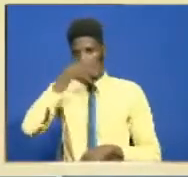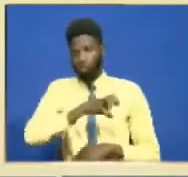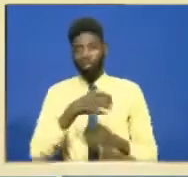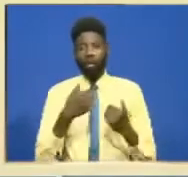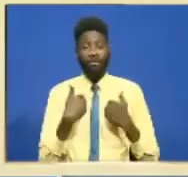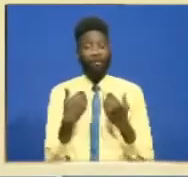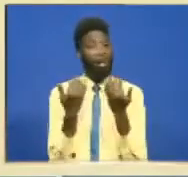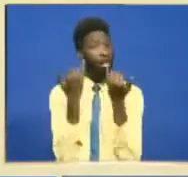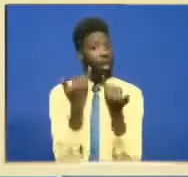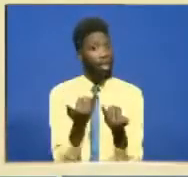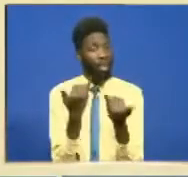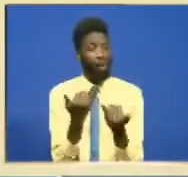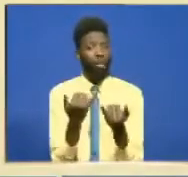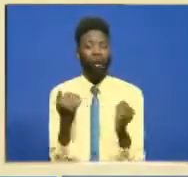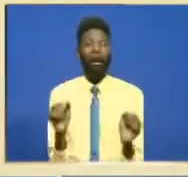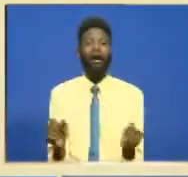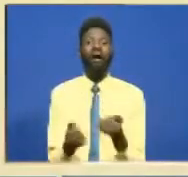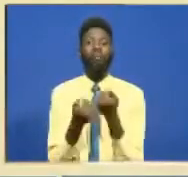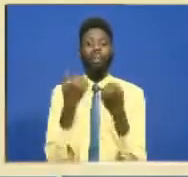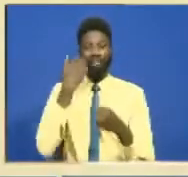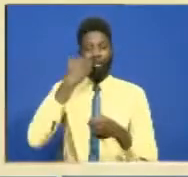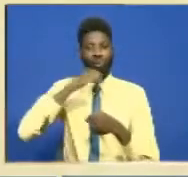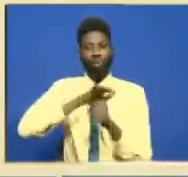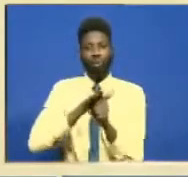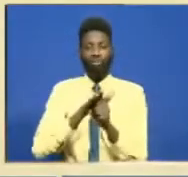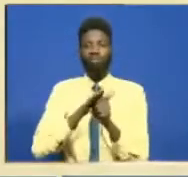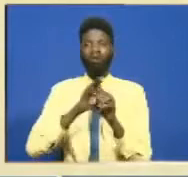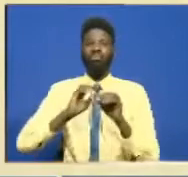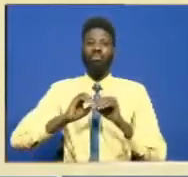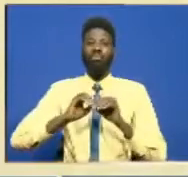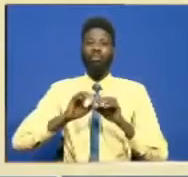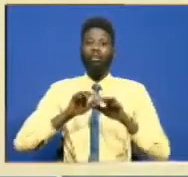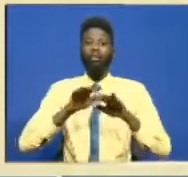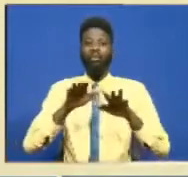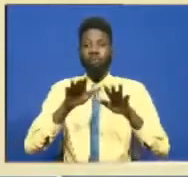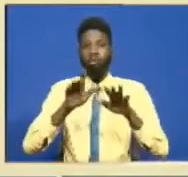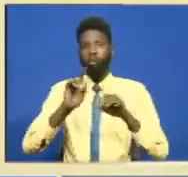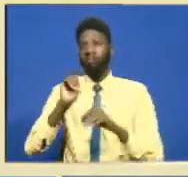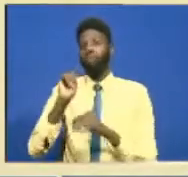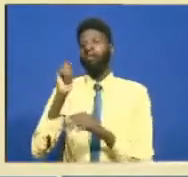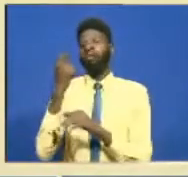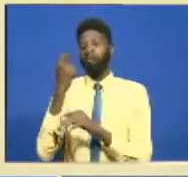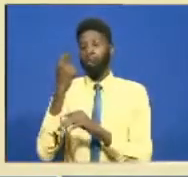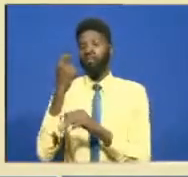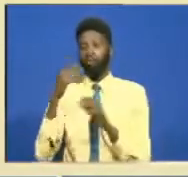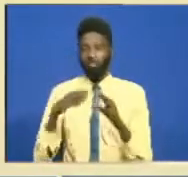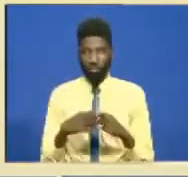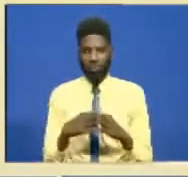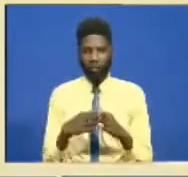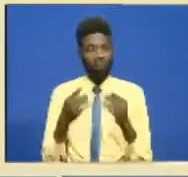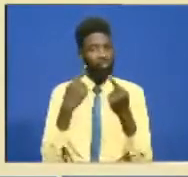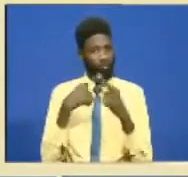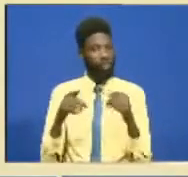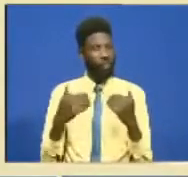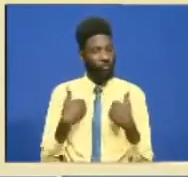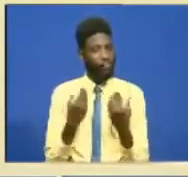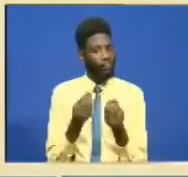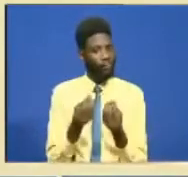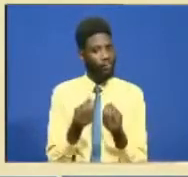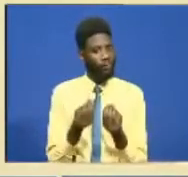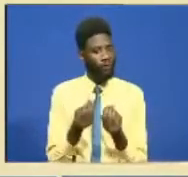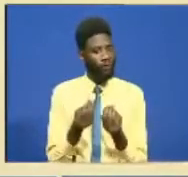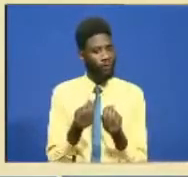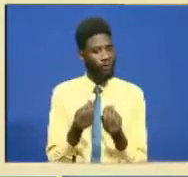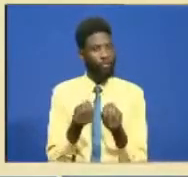now that the outbreak of COVID-19 is ravaging the Kenyans across the country. But basically, there are a few issues that